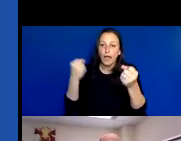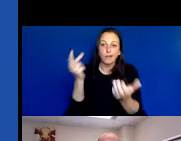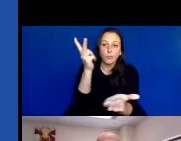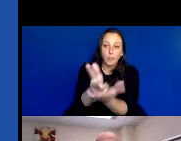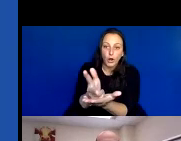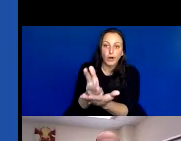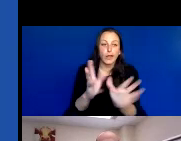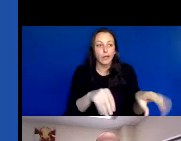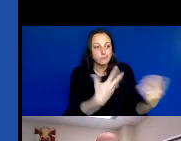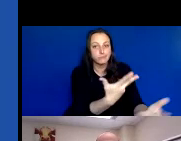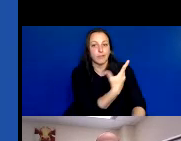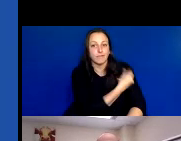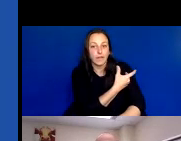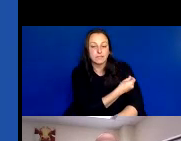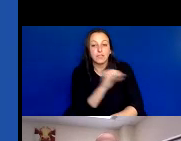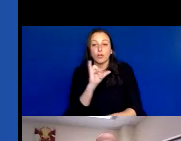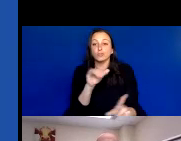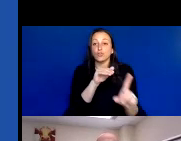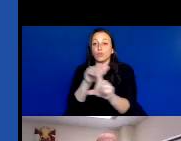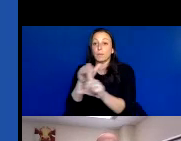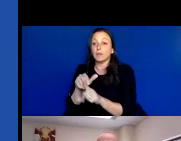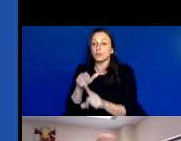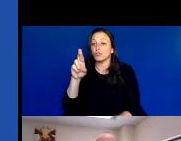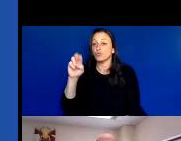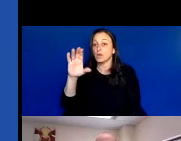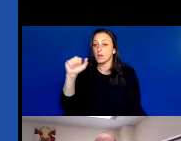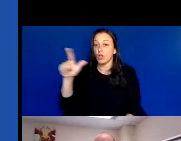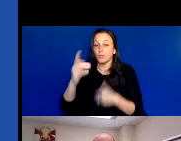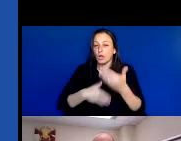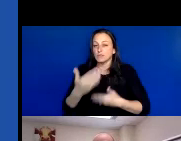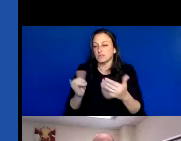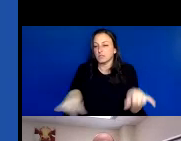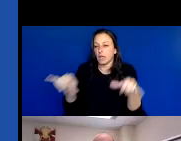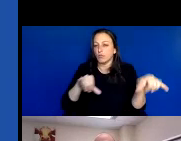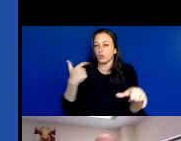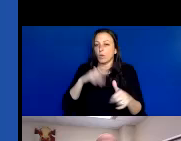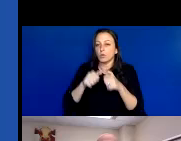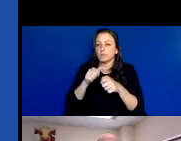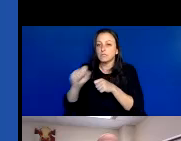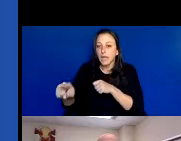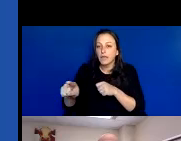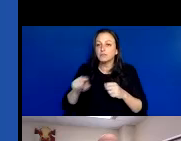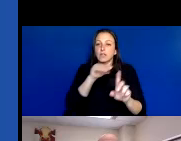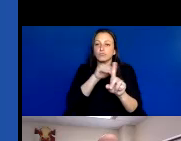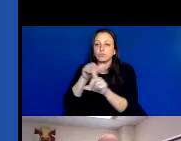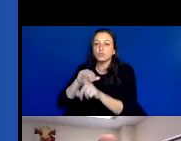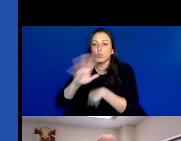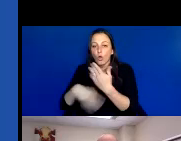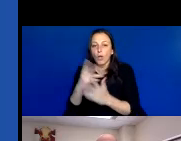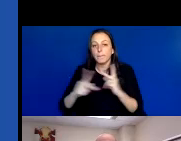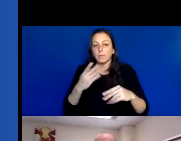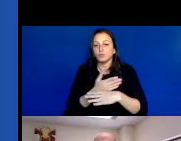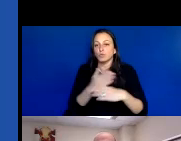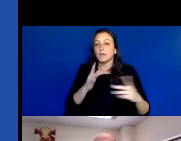of our standard reminder recall process, we will be sending out text and email notifications to all people between the ages of 18